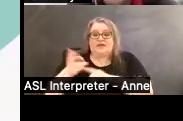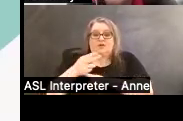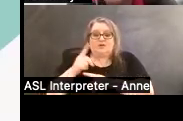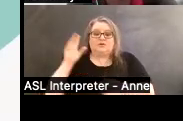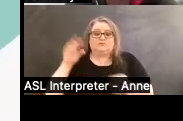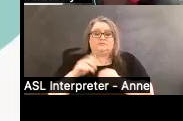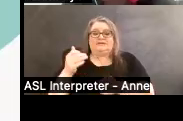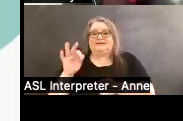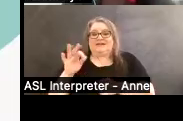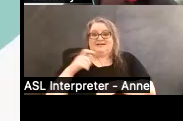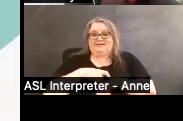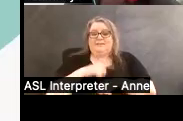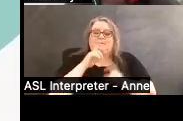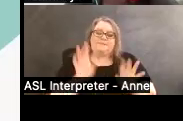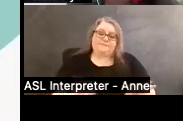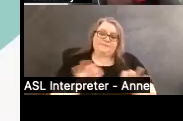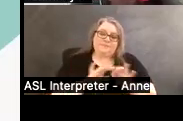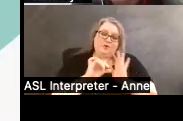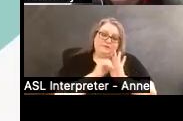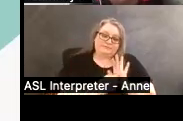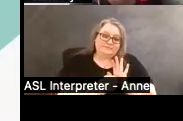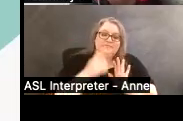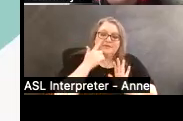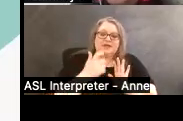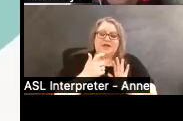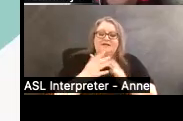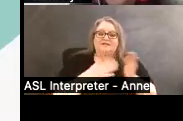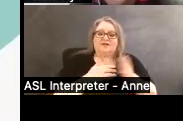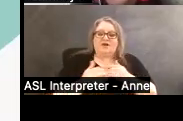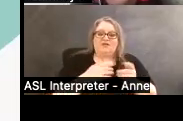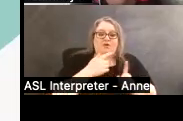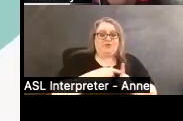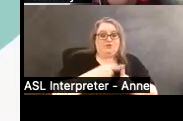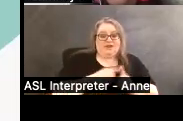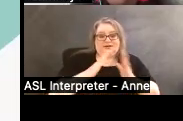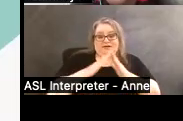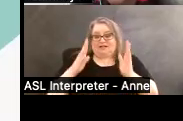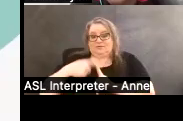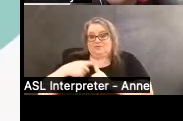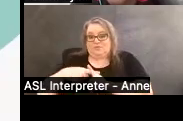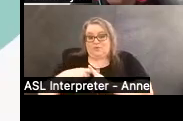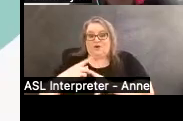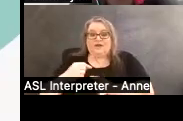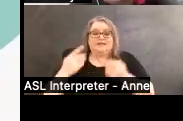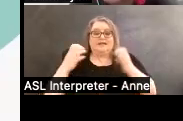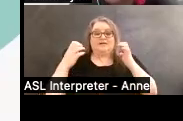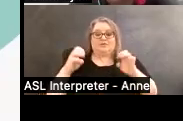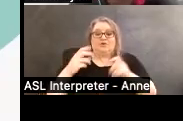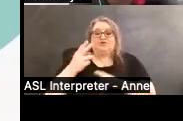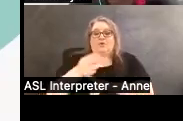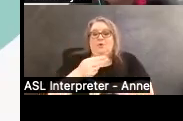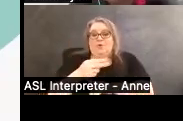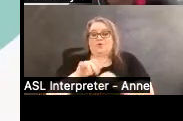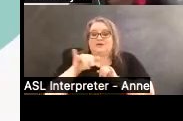times. Now, it's really important to point this out because although rental and mortgage assistance and emergency hotel stay only